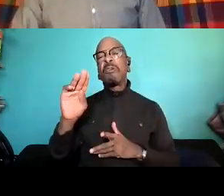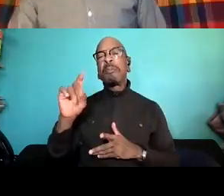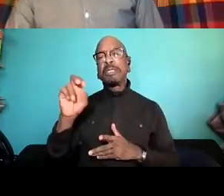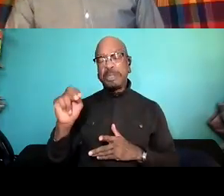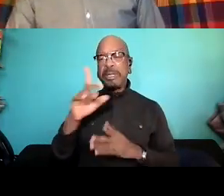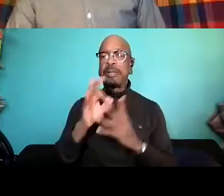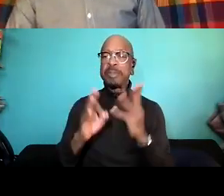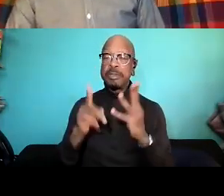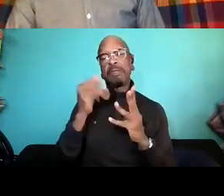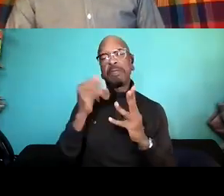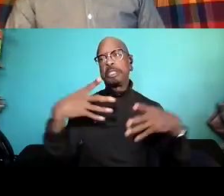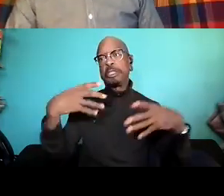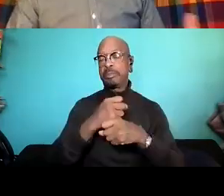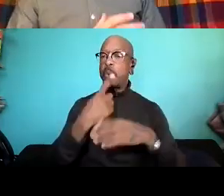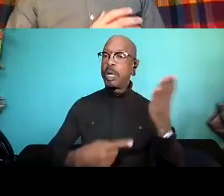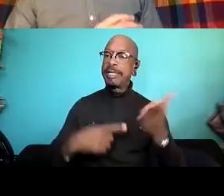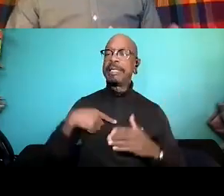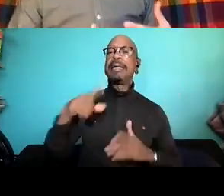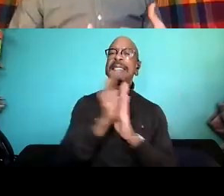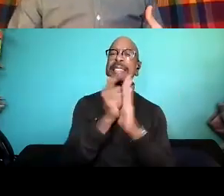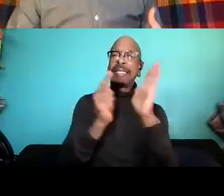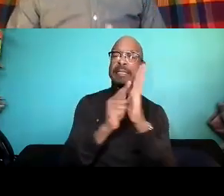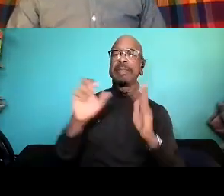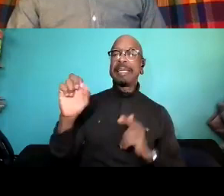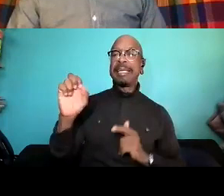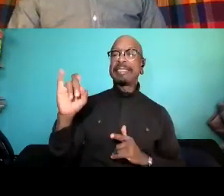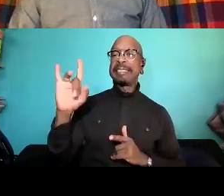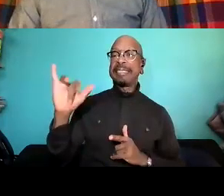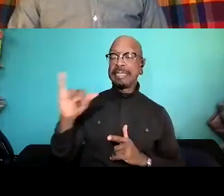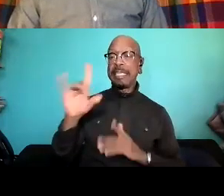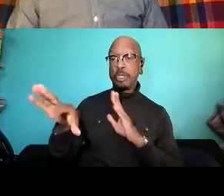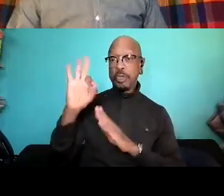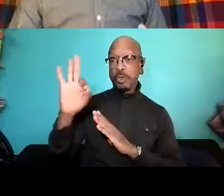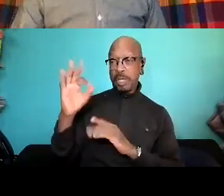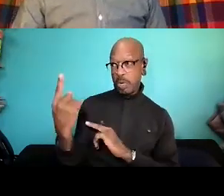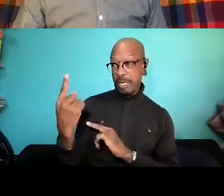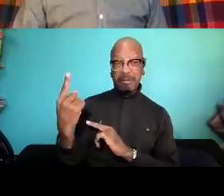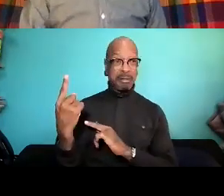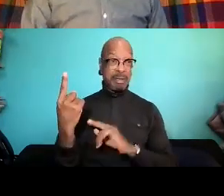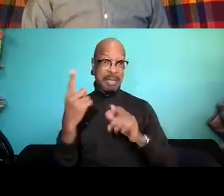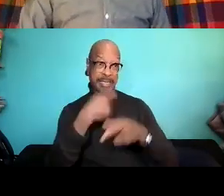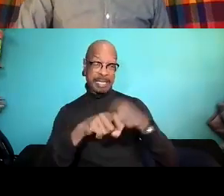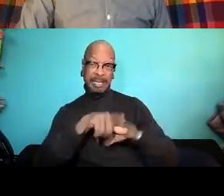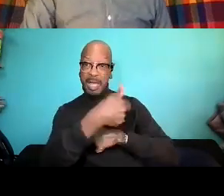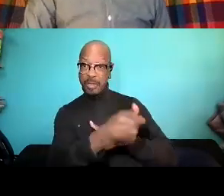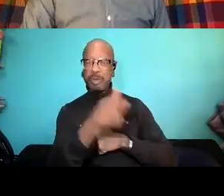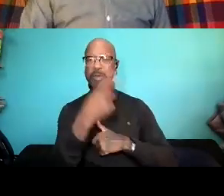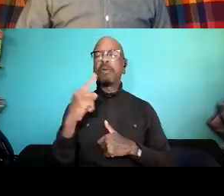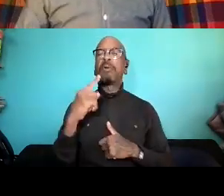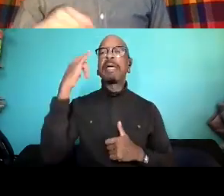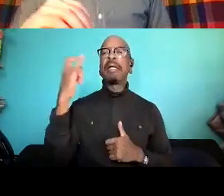legal entities are and the pros and cons of choosing one entity over another for a California-based worker